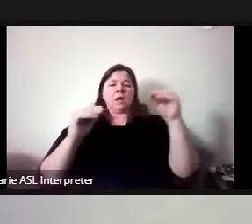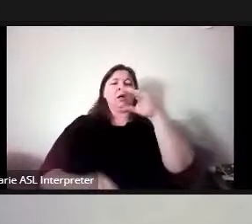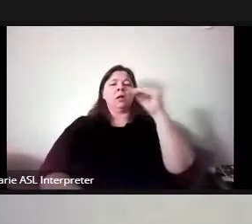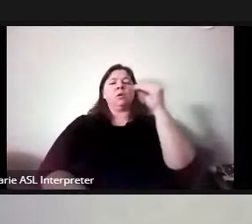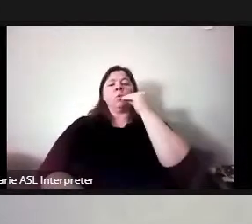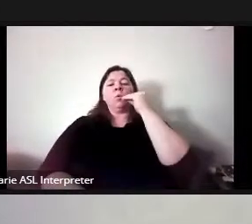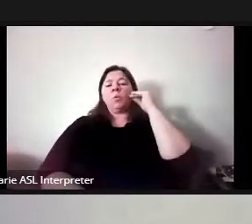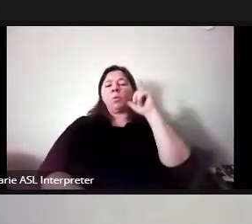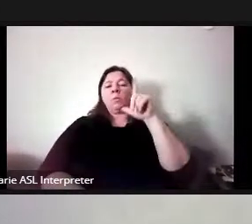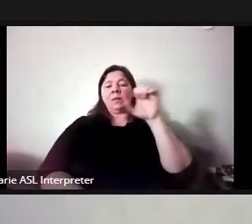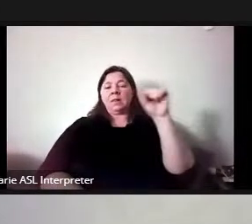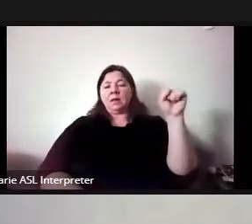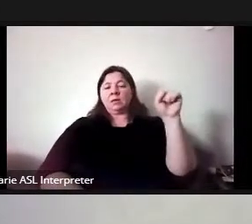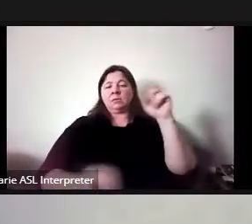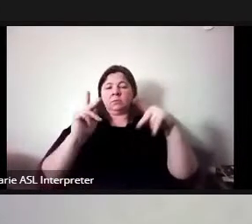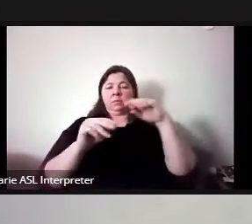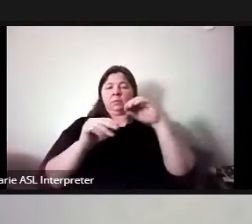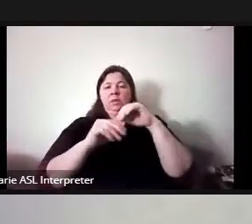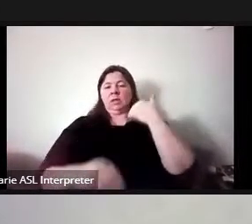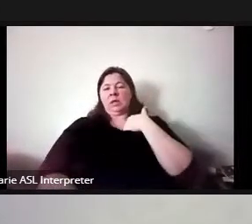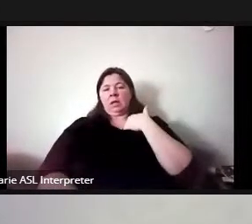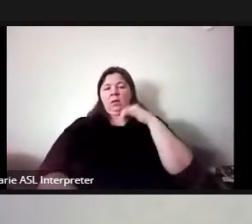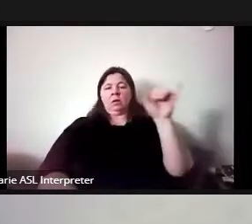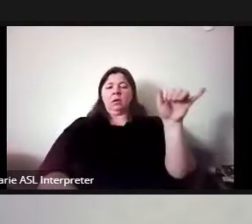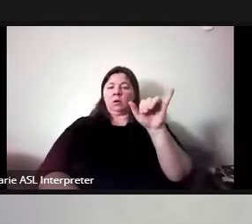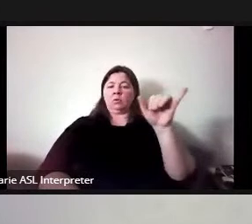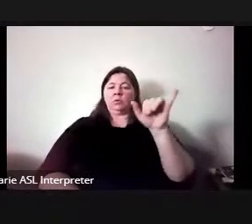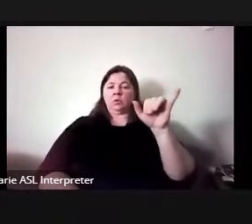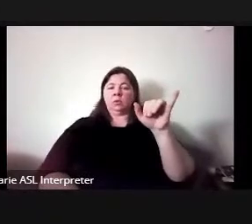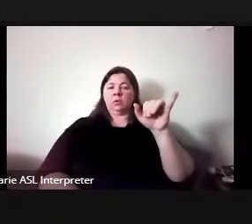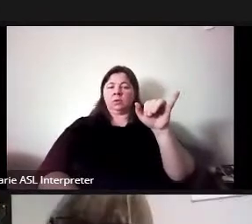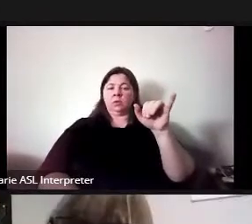here in Canada also. So there are a lot of